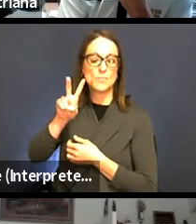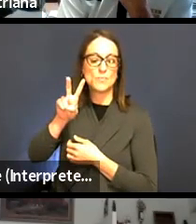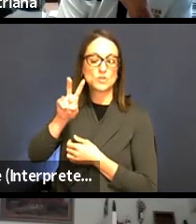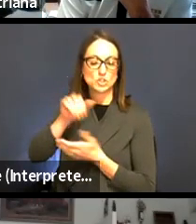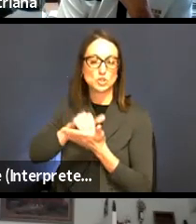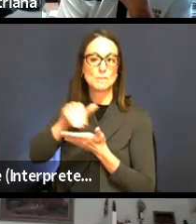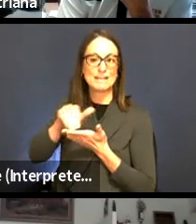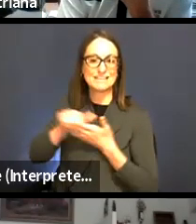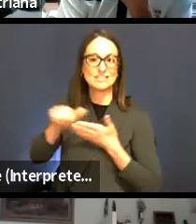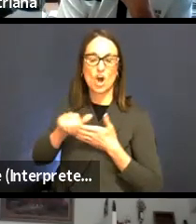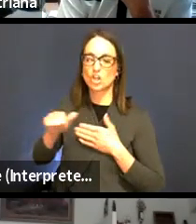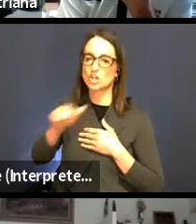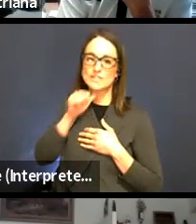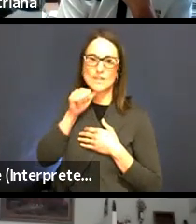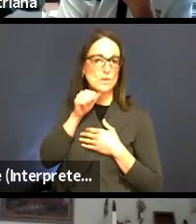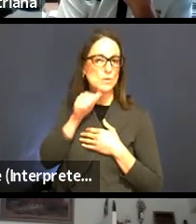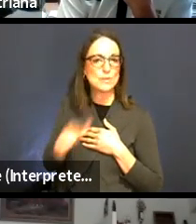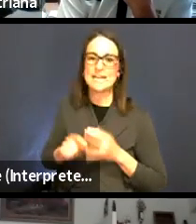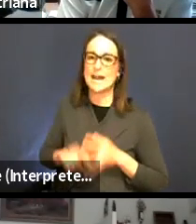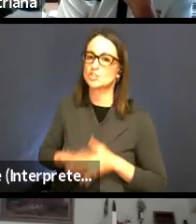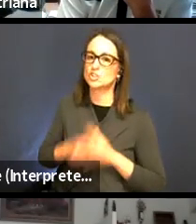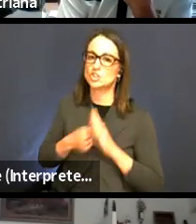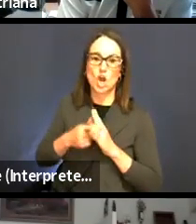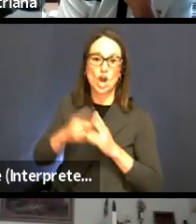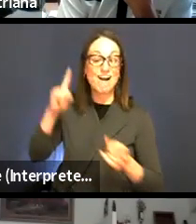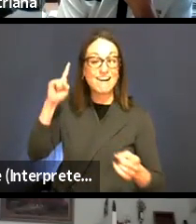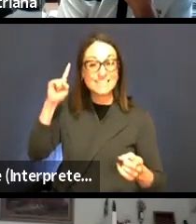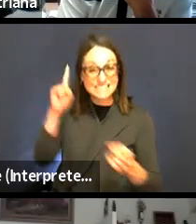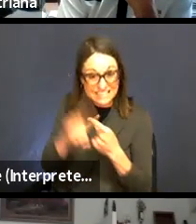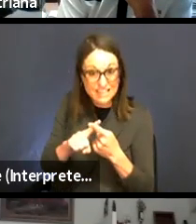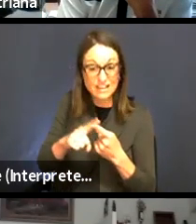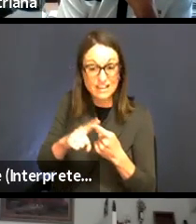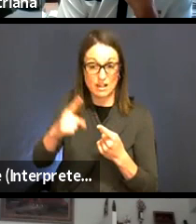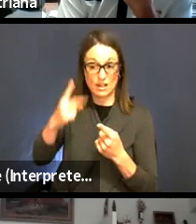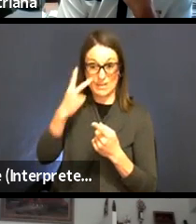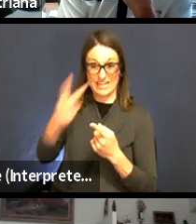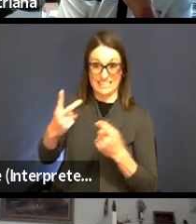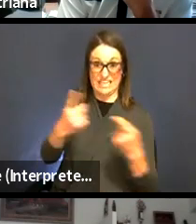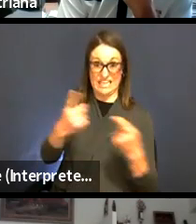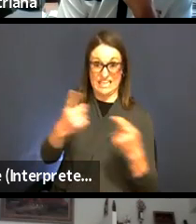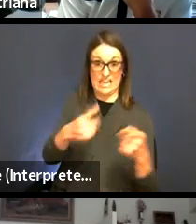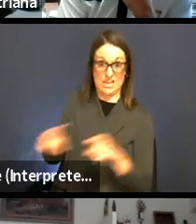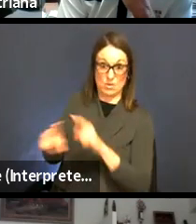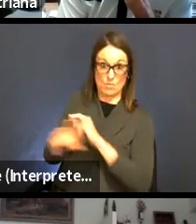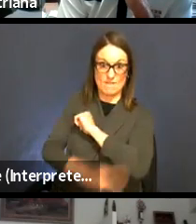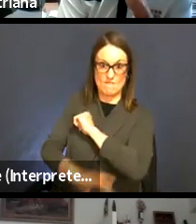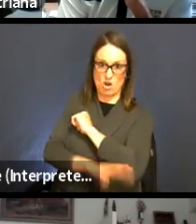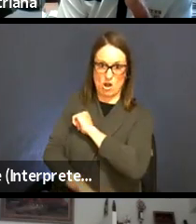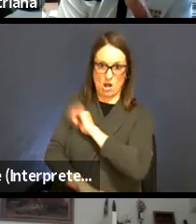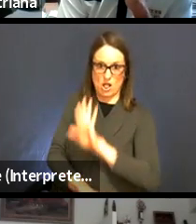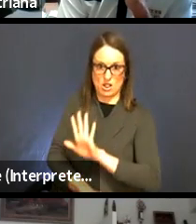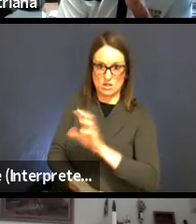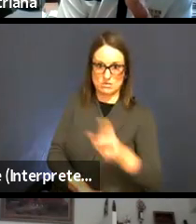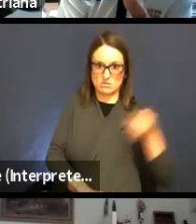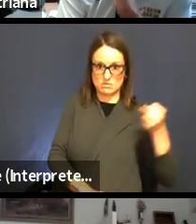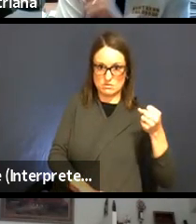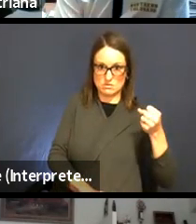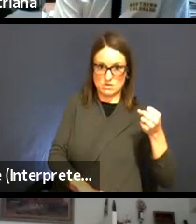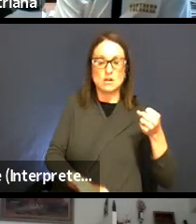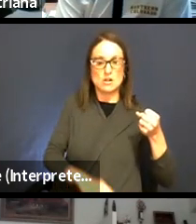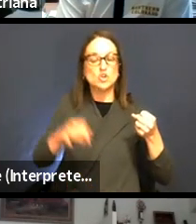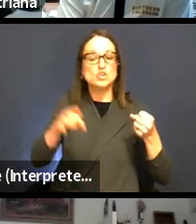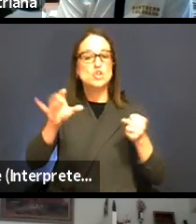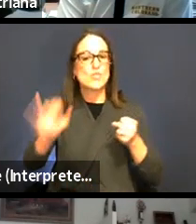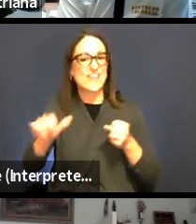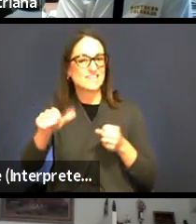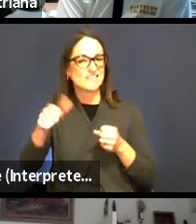not start on until we see where we are with the fall semester. So that is another place that we